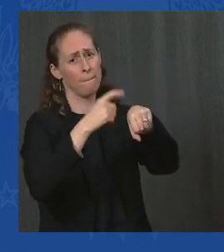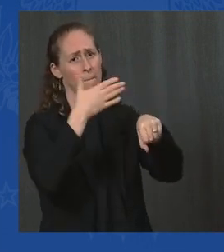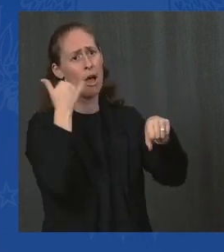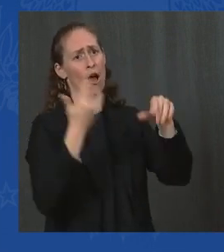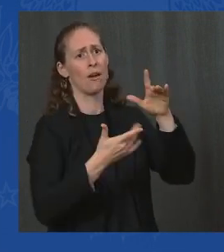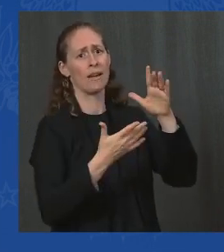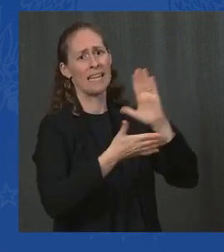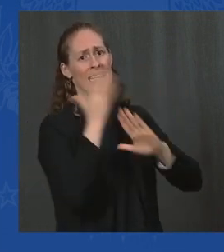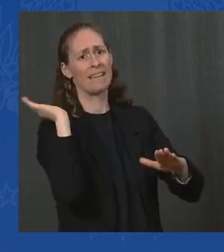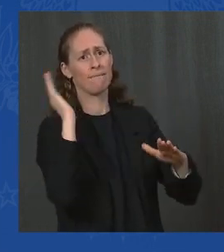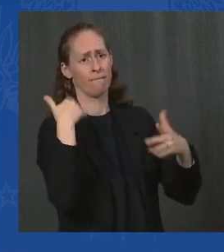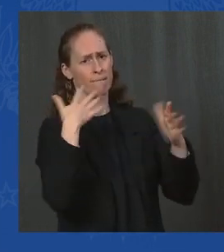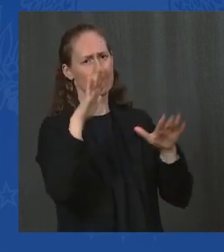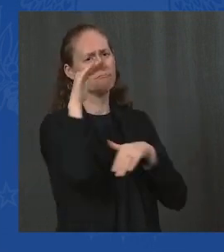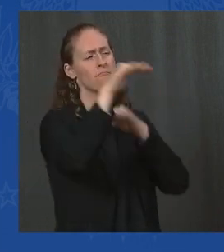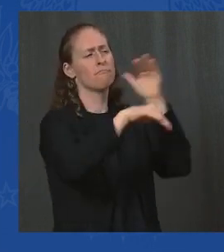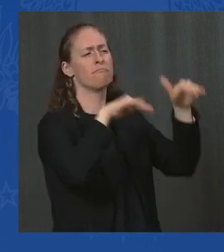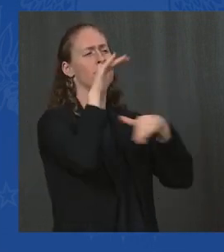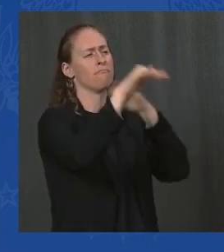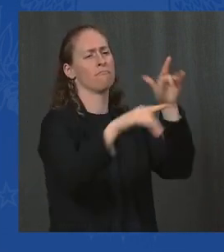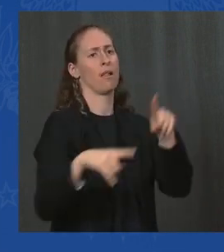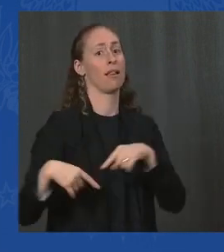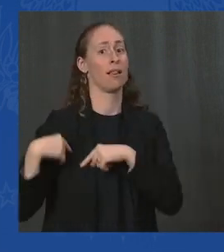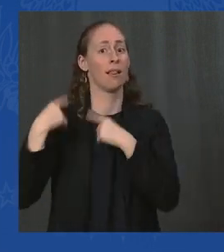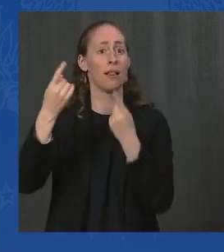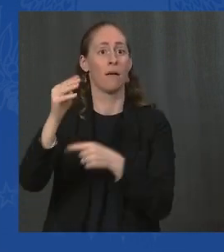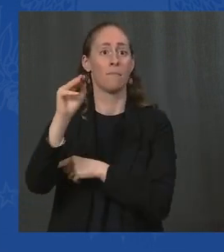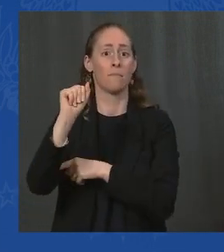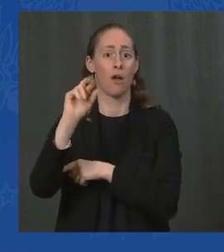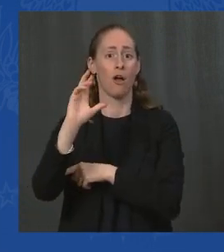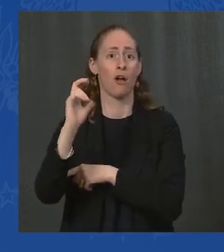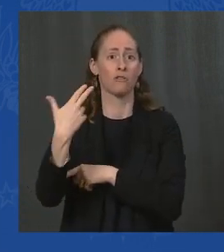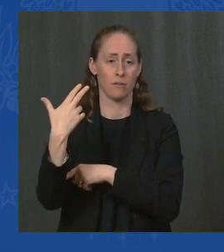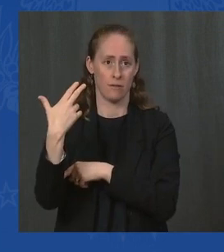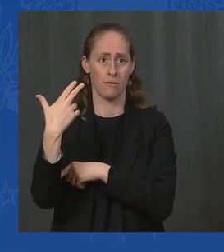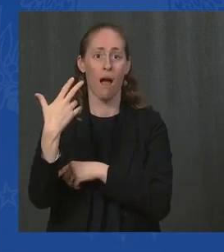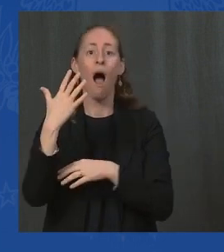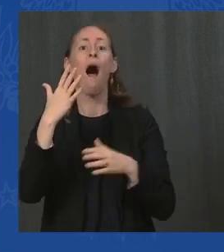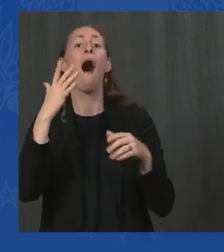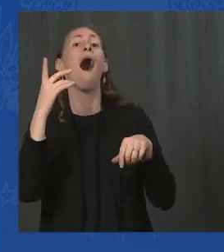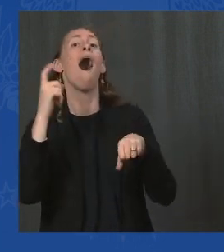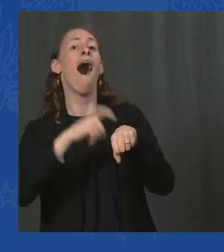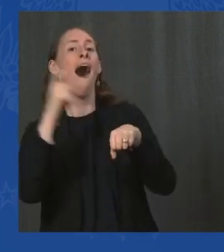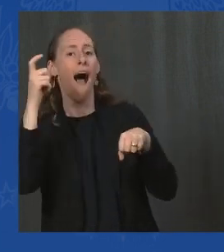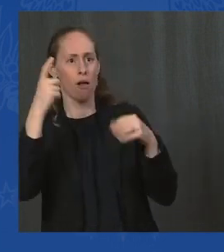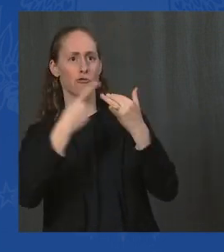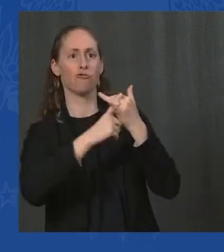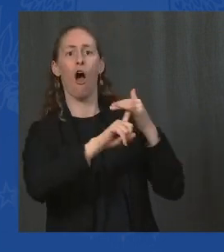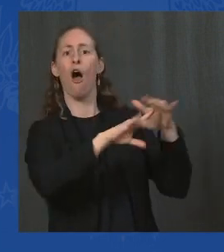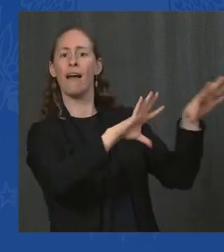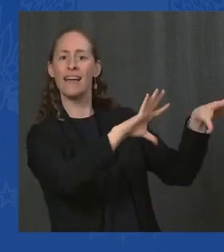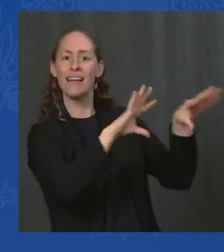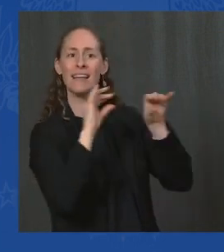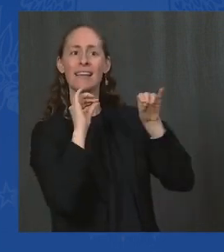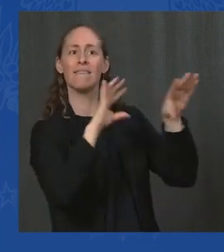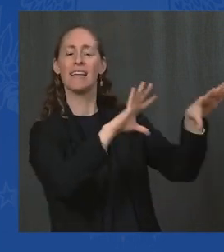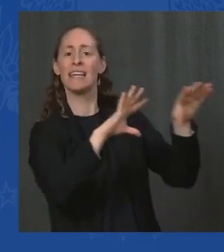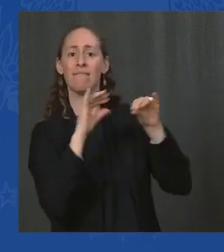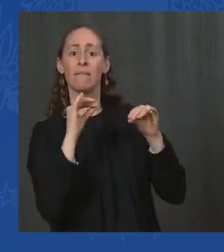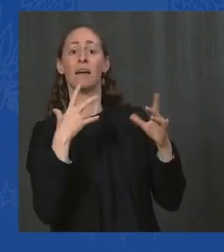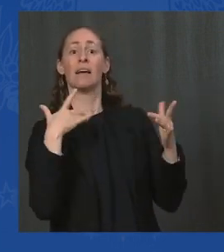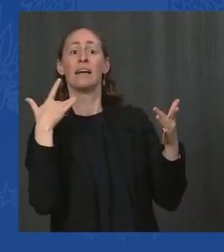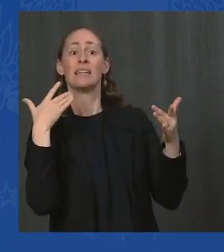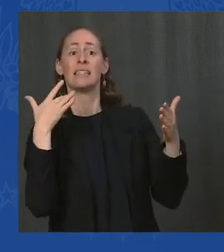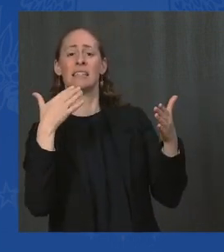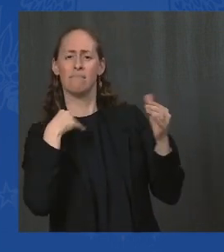After we started the evacuation 17 days ago, we did initial outreach and analysis and identified